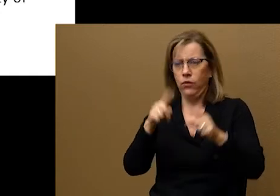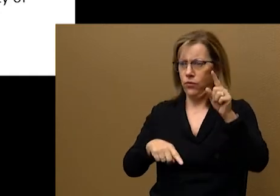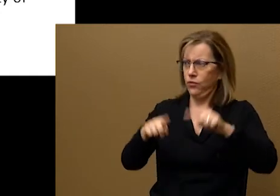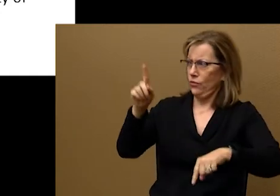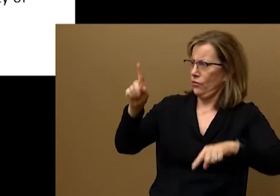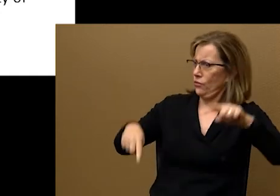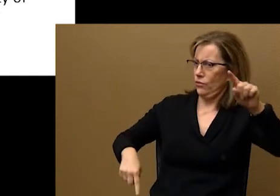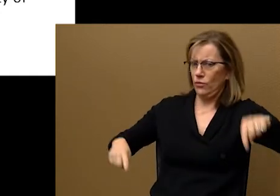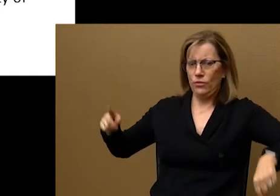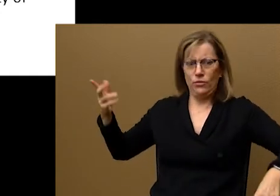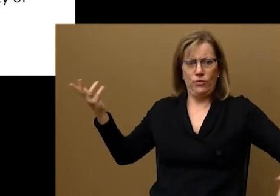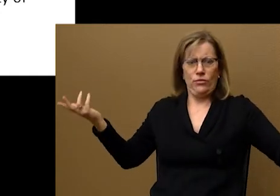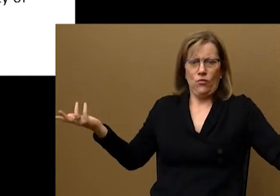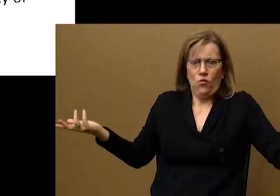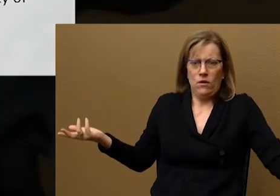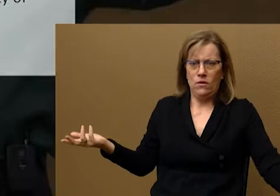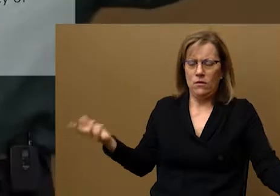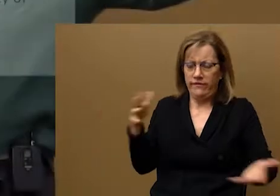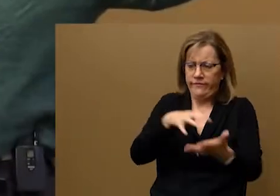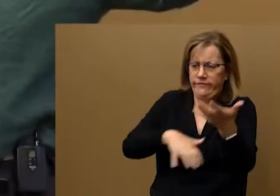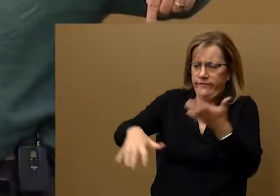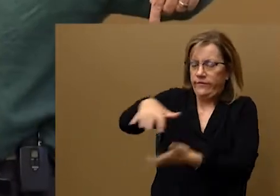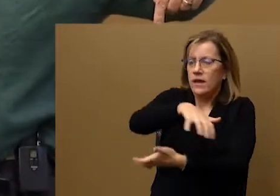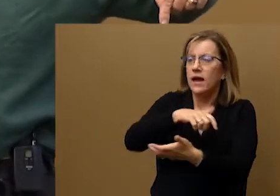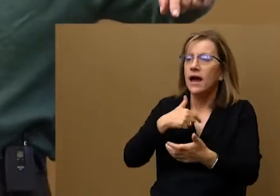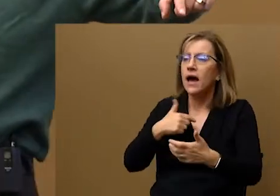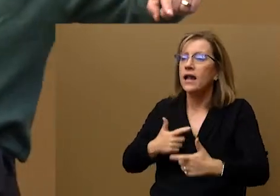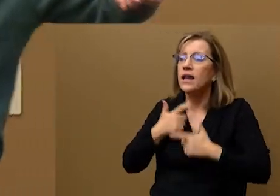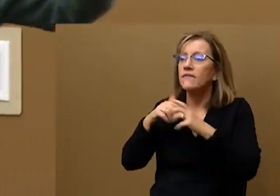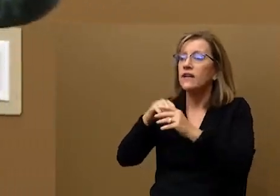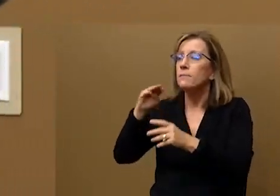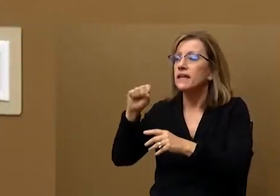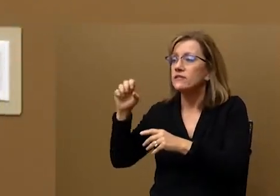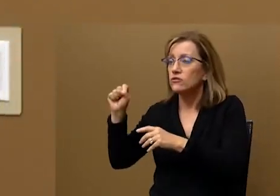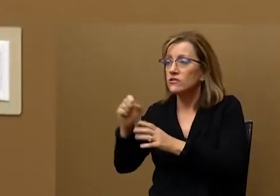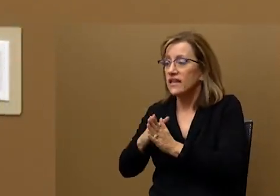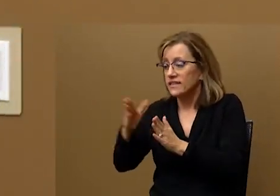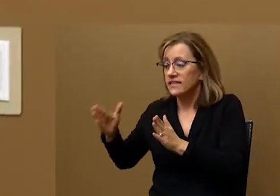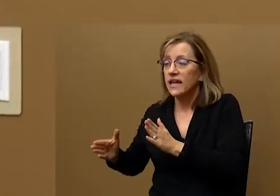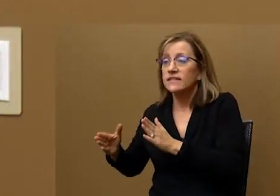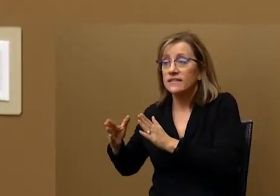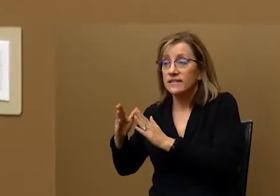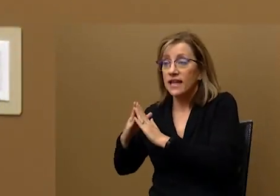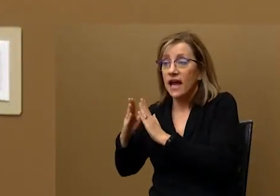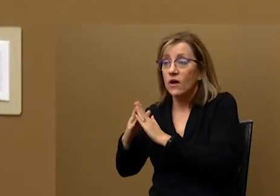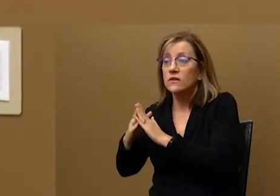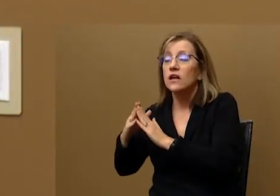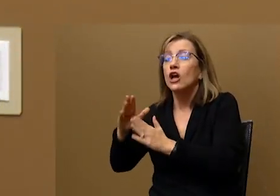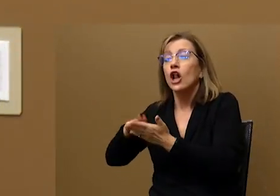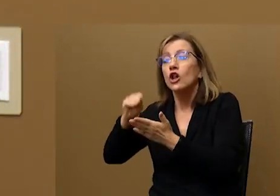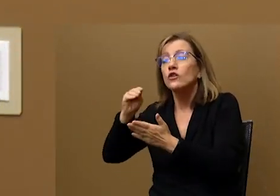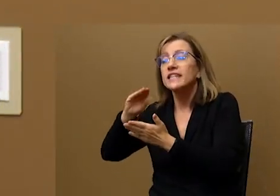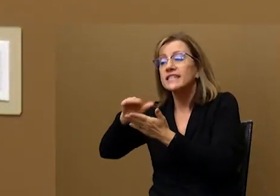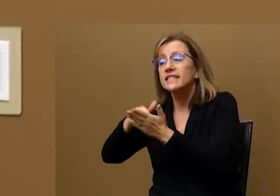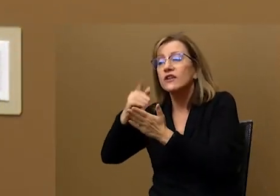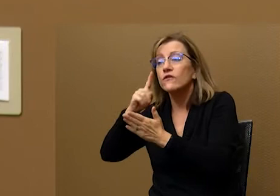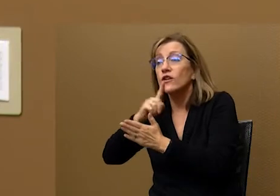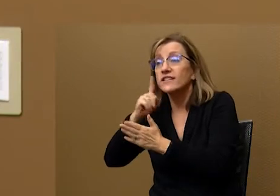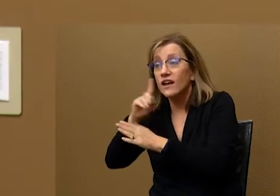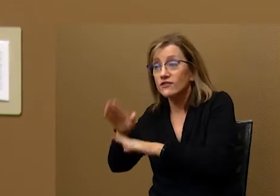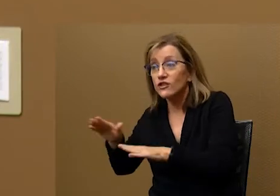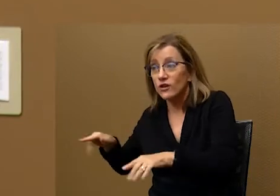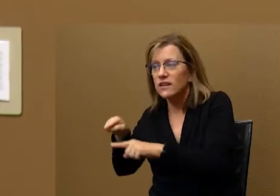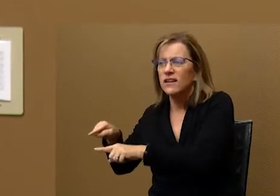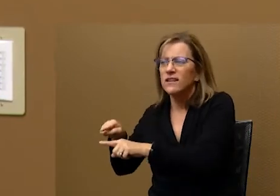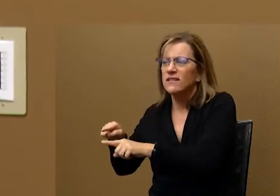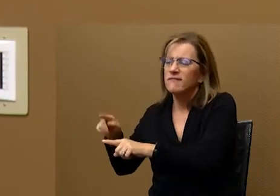the place. I live in Massachusetts. The neighboring town is the Learning Center for Deaf Children. Some of you may know it.